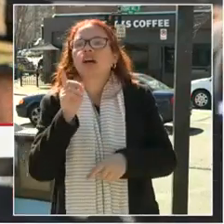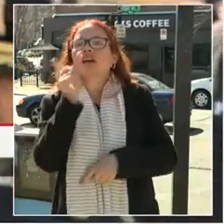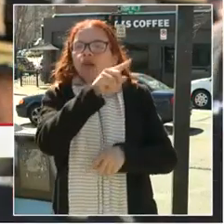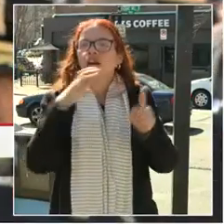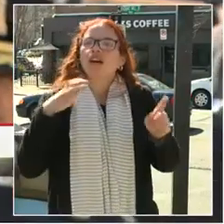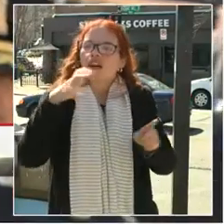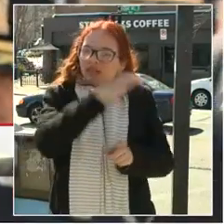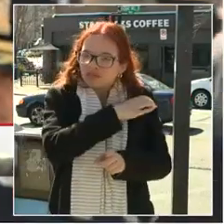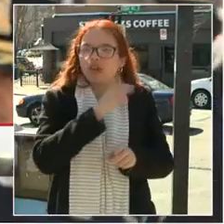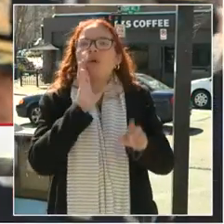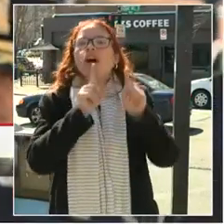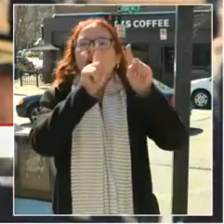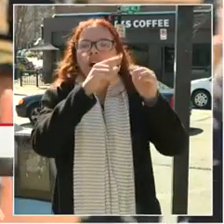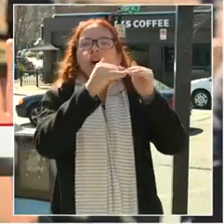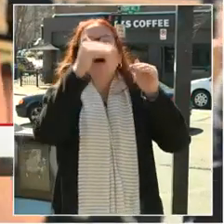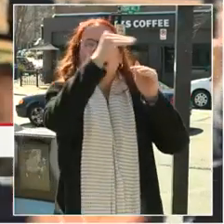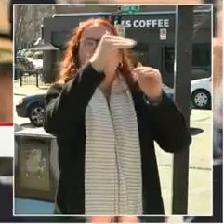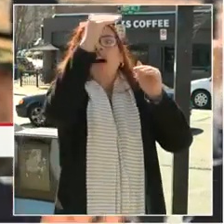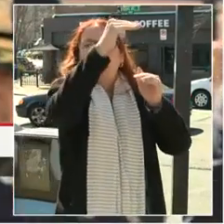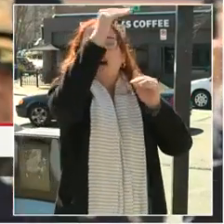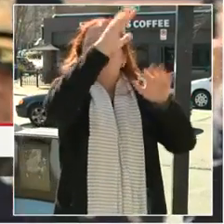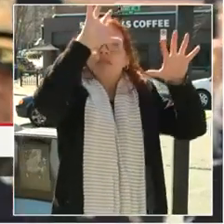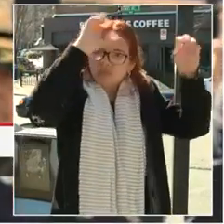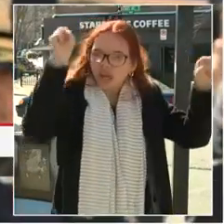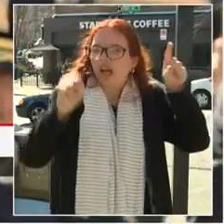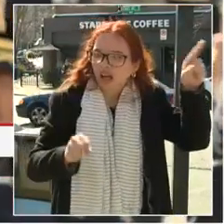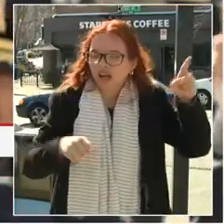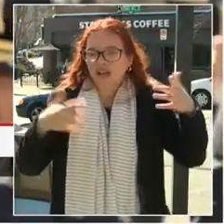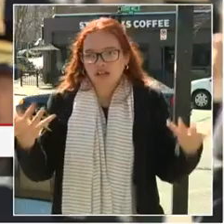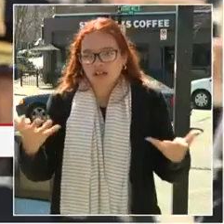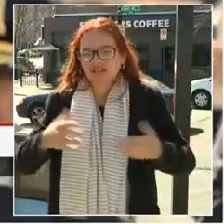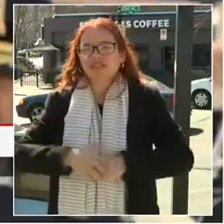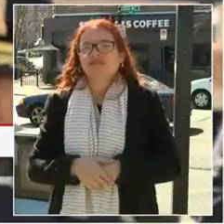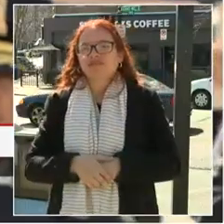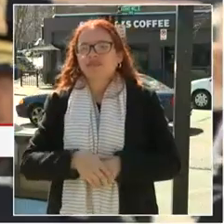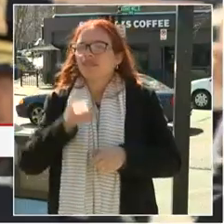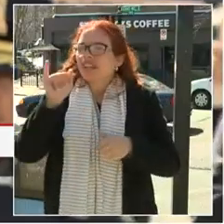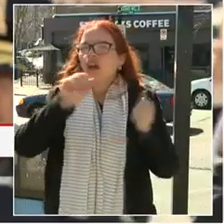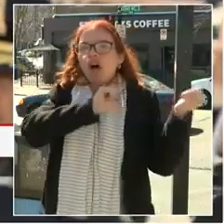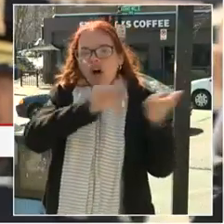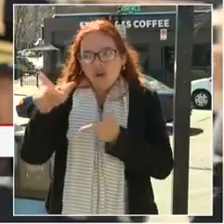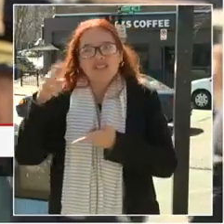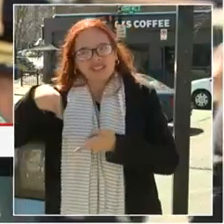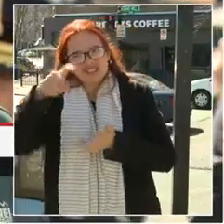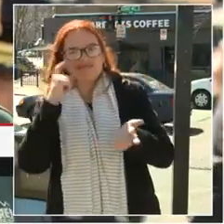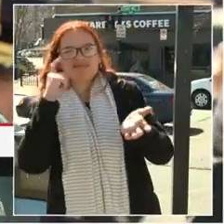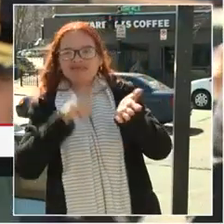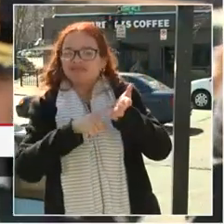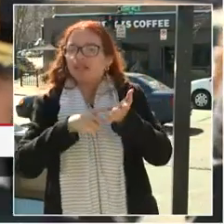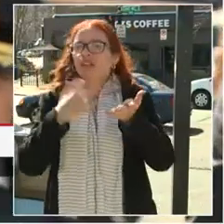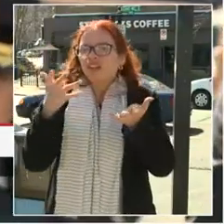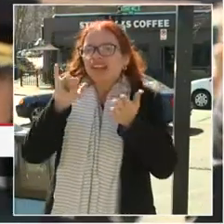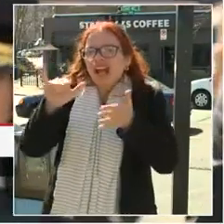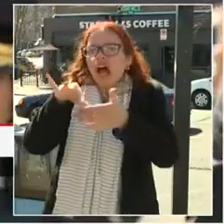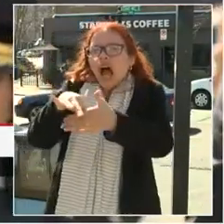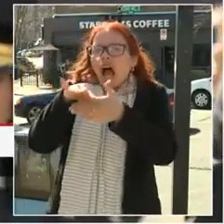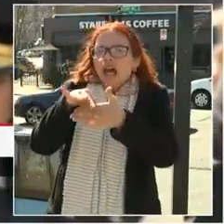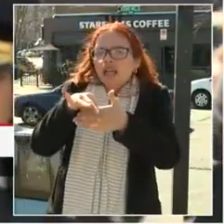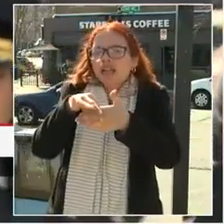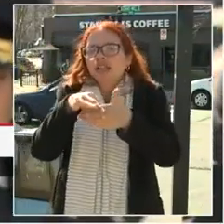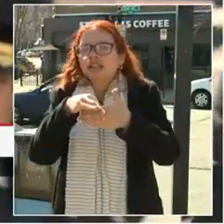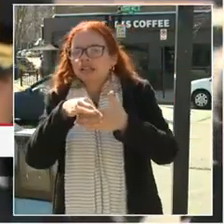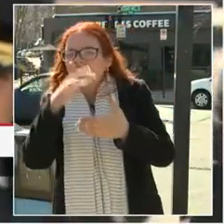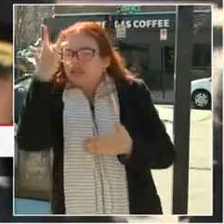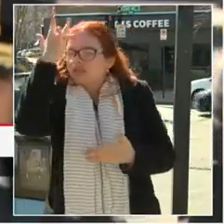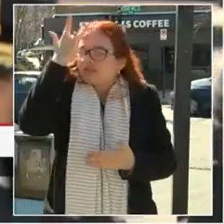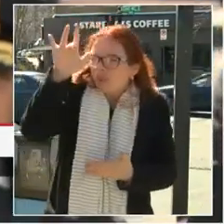president. And so we all have to recognize the context that we're working in and be smart about it. This is the